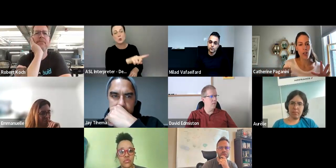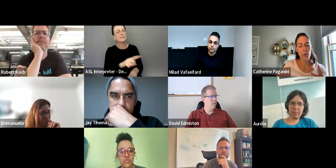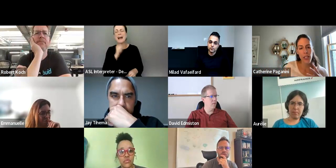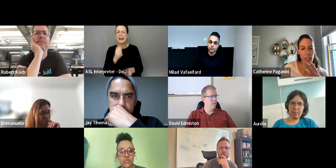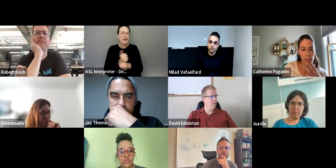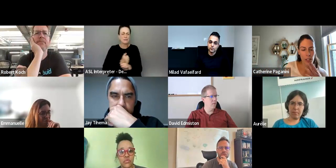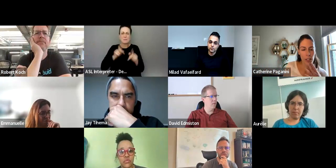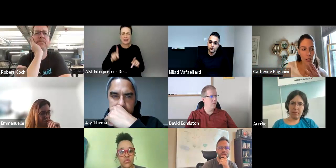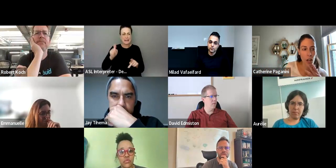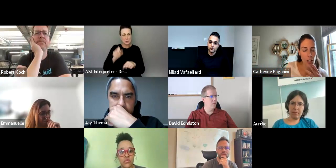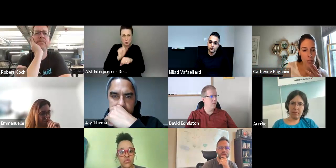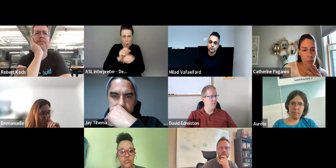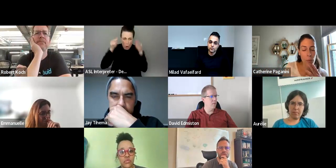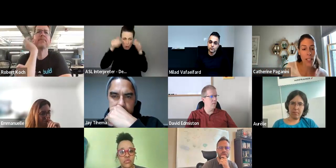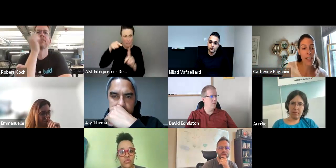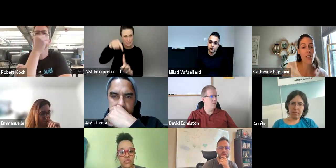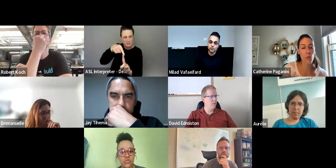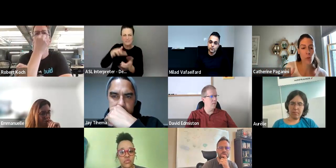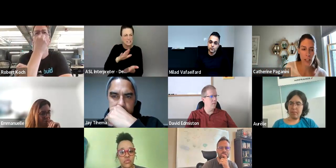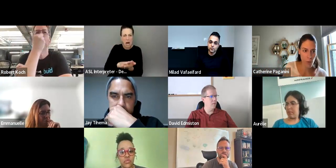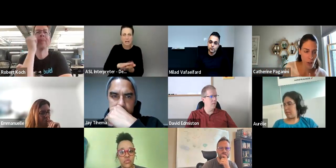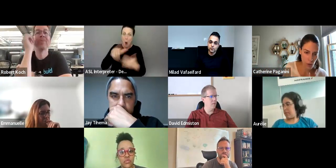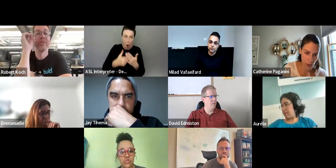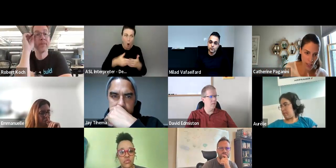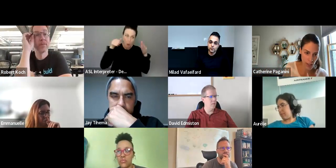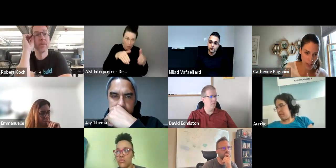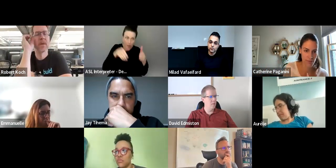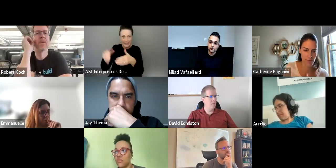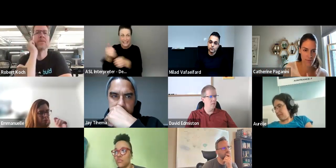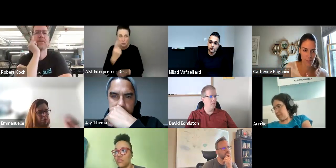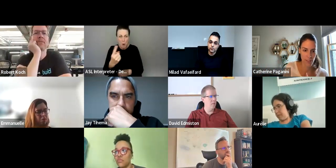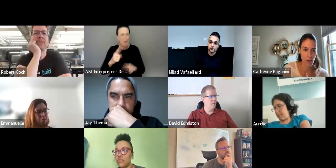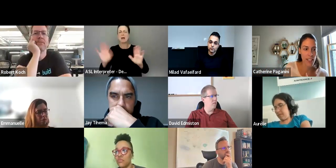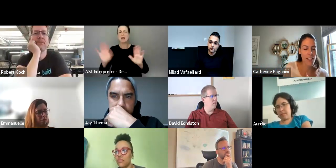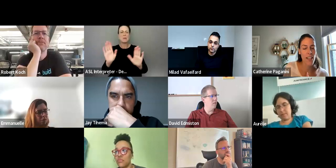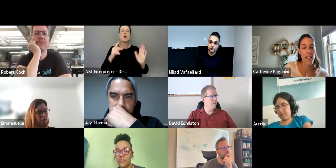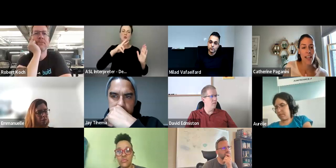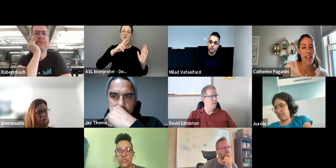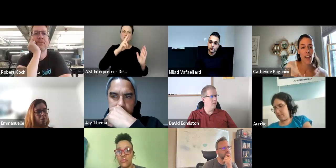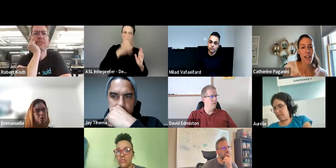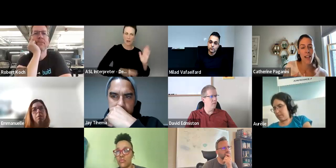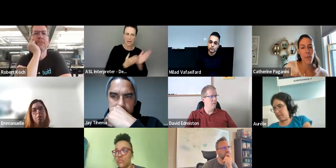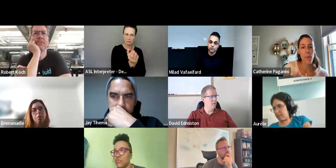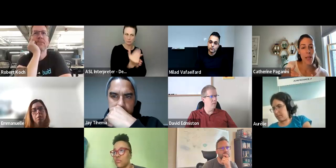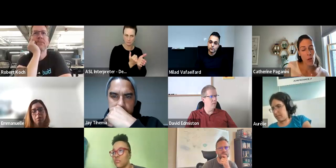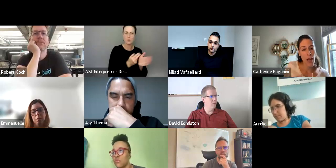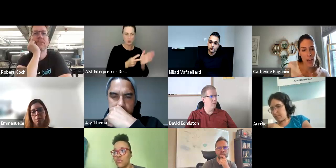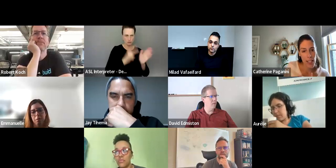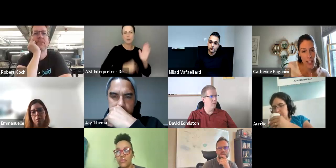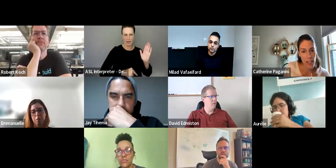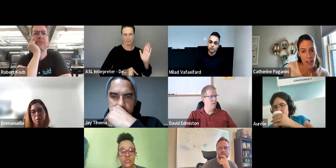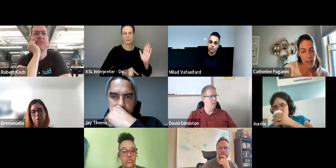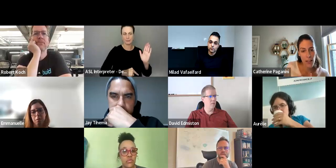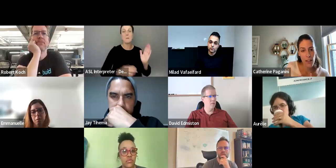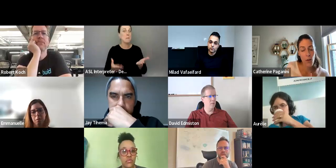to work on a particular document, but please read through the whole thing, right? Maybe you